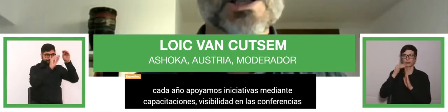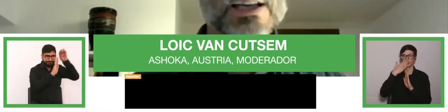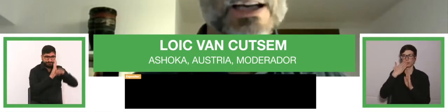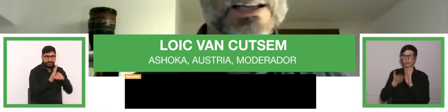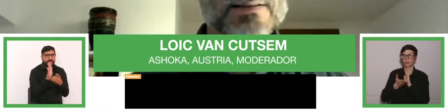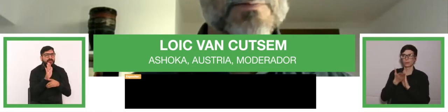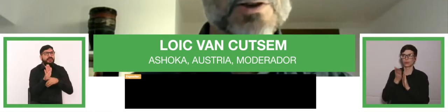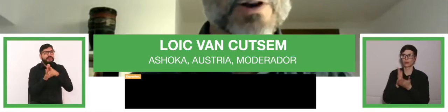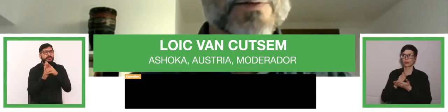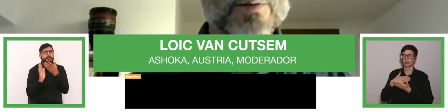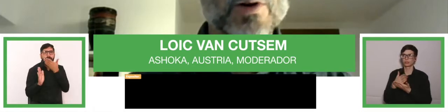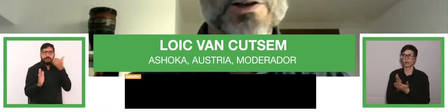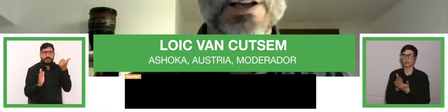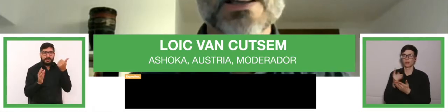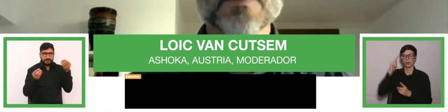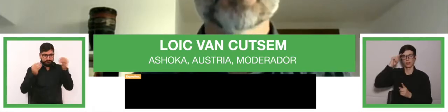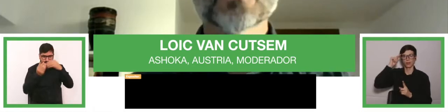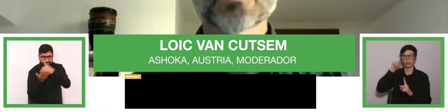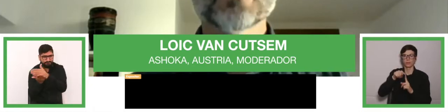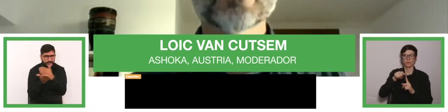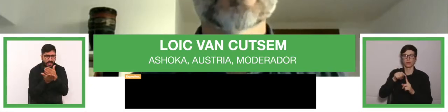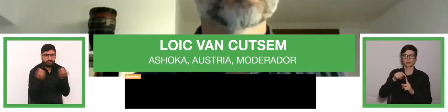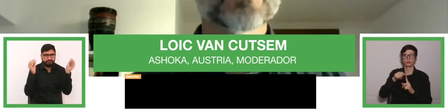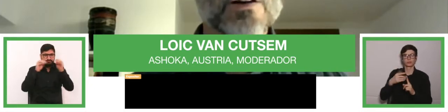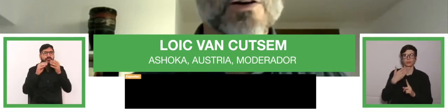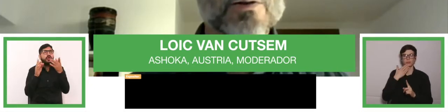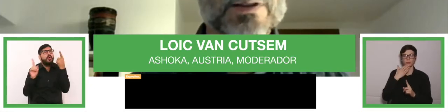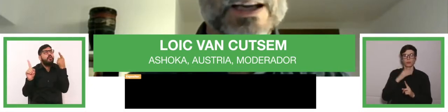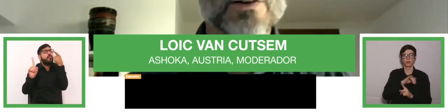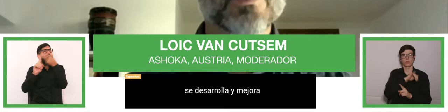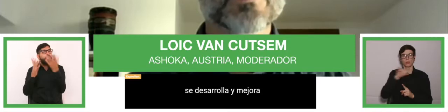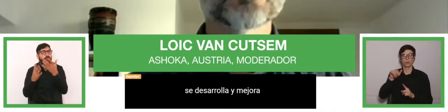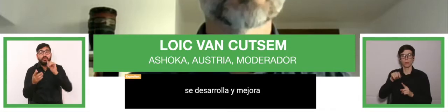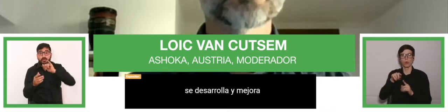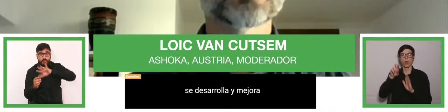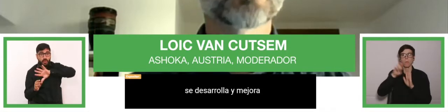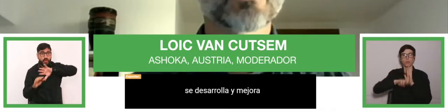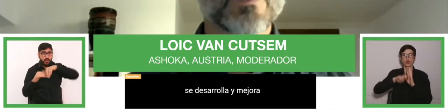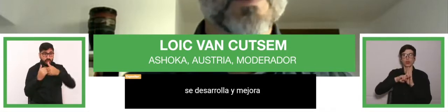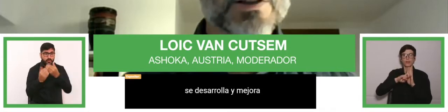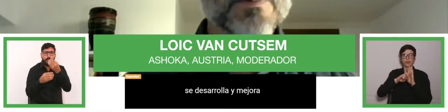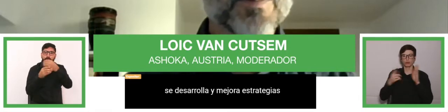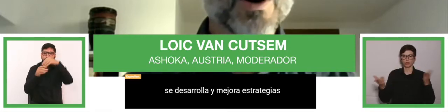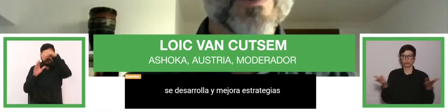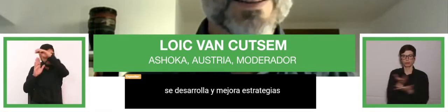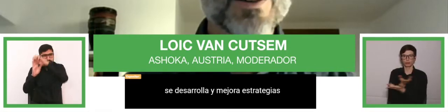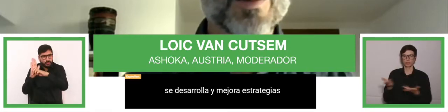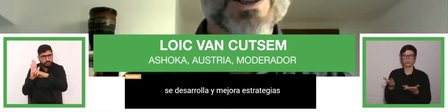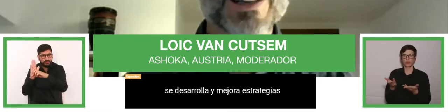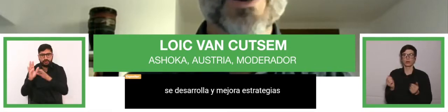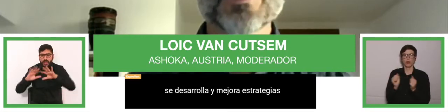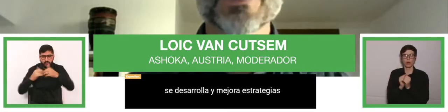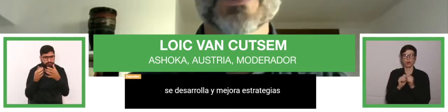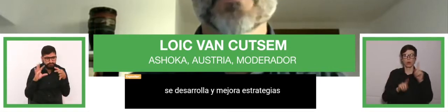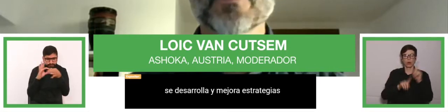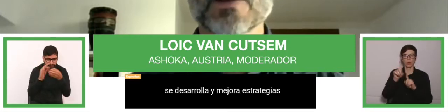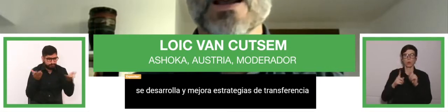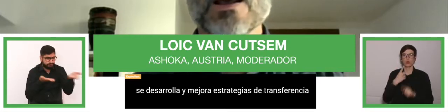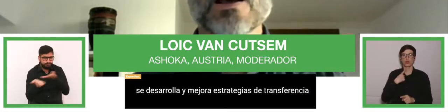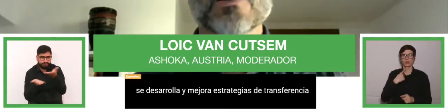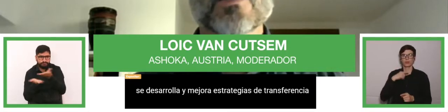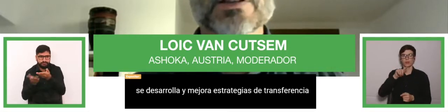they initiate transfer projects with local stakeholders who are very much part of the Zero Project